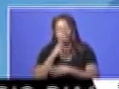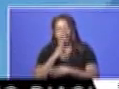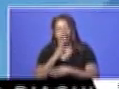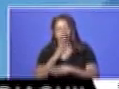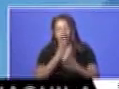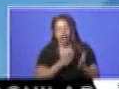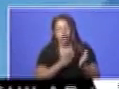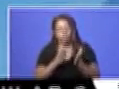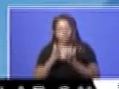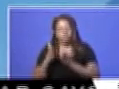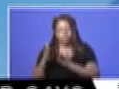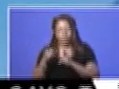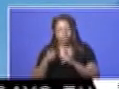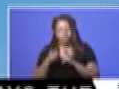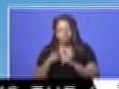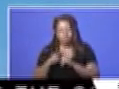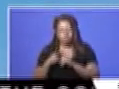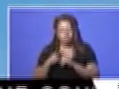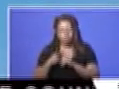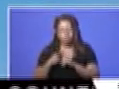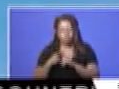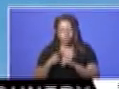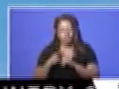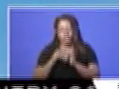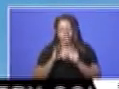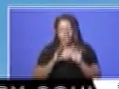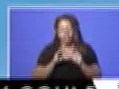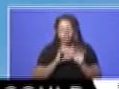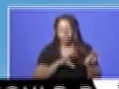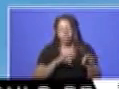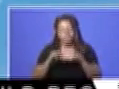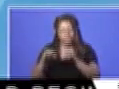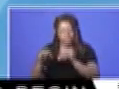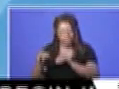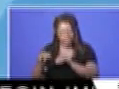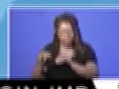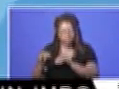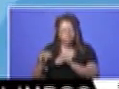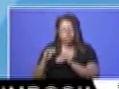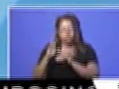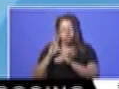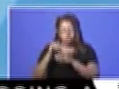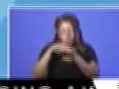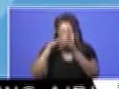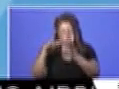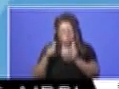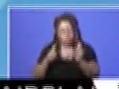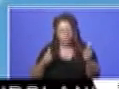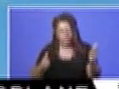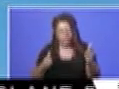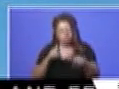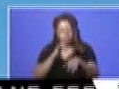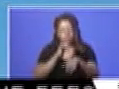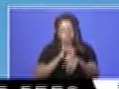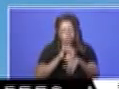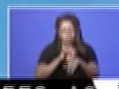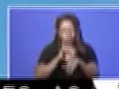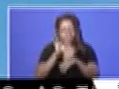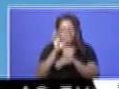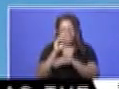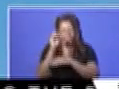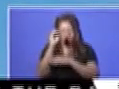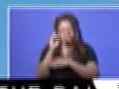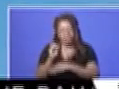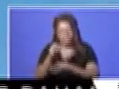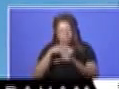prepared to leave no students behind. We're able to touch base with about 90% of our